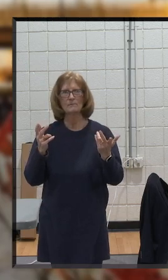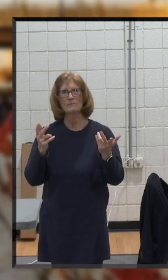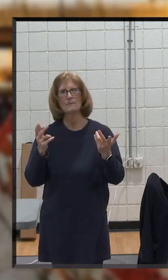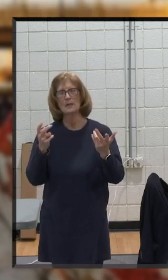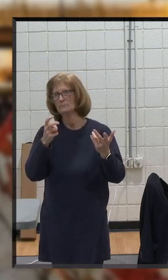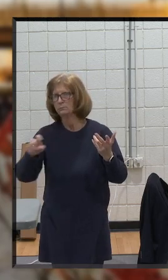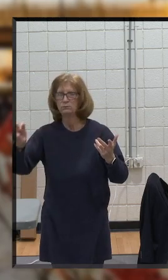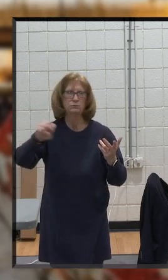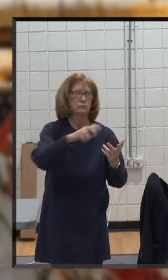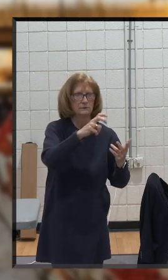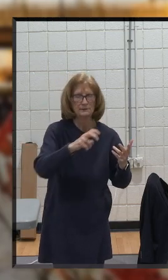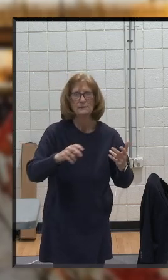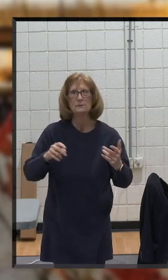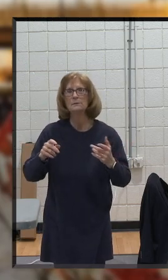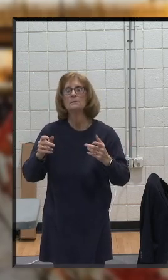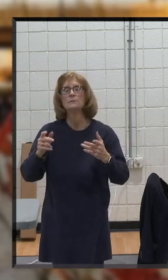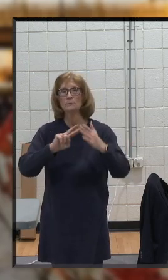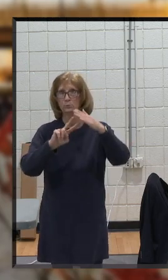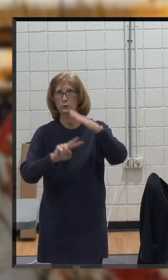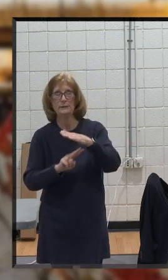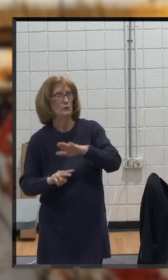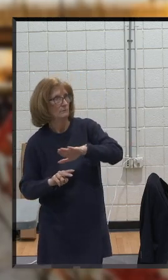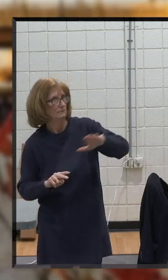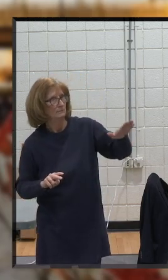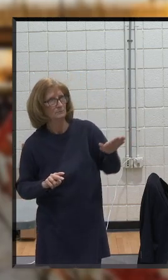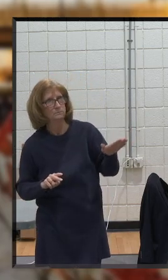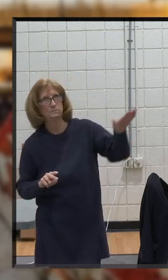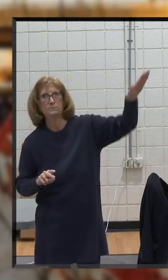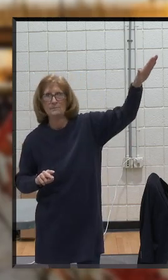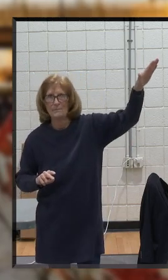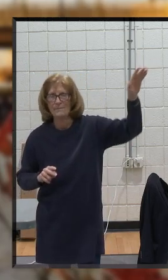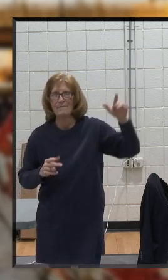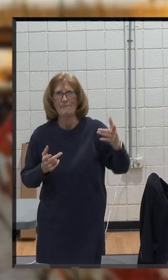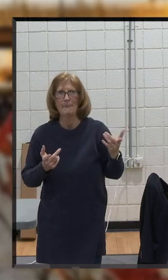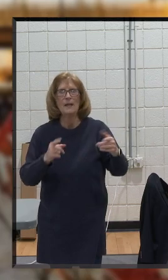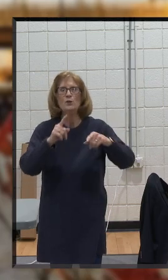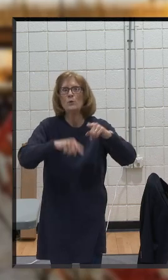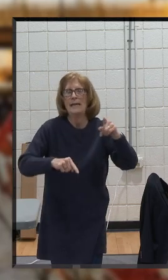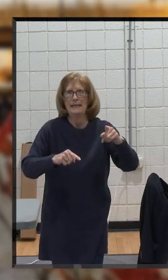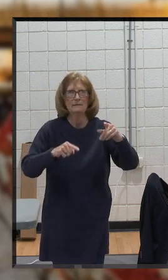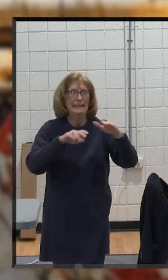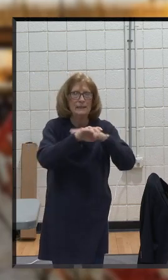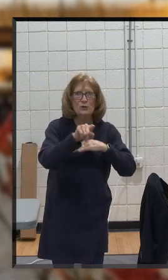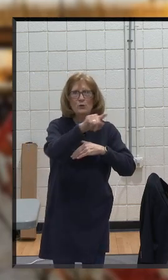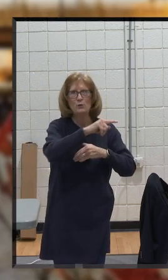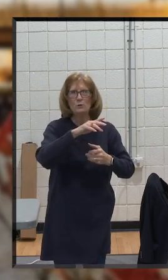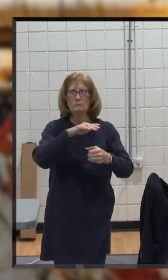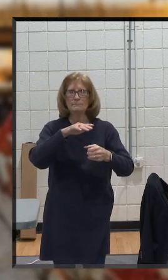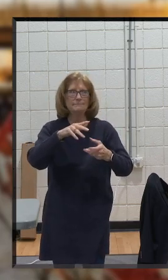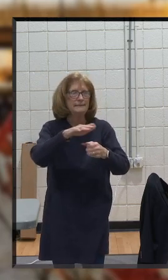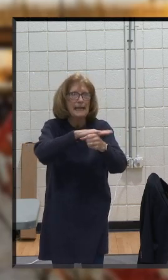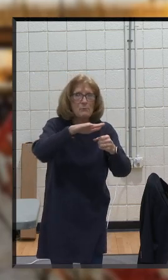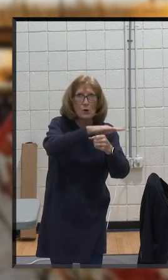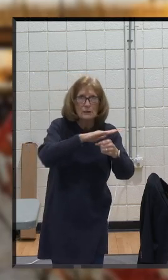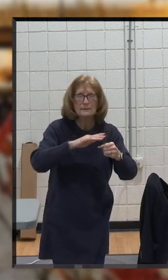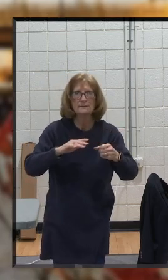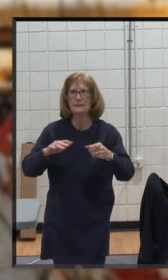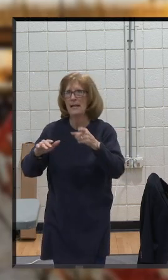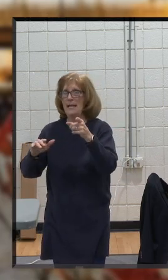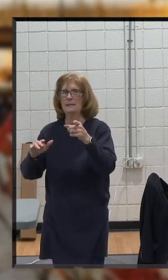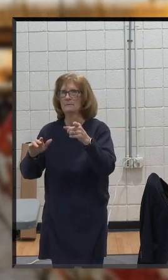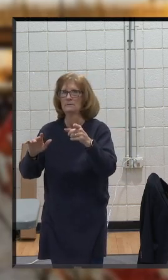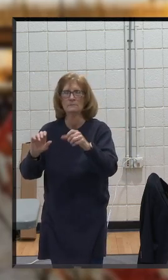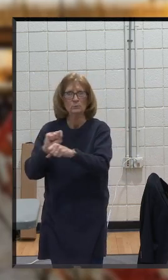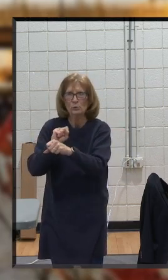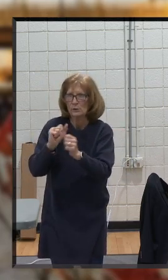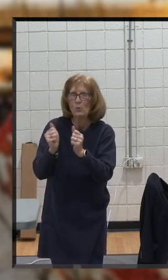steep hills on one side of the bridge really limits access to the neighborhoods, and we're always working